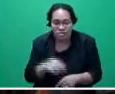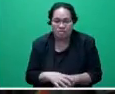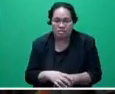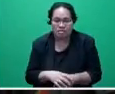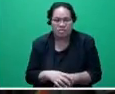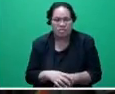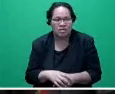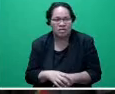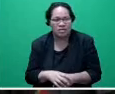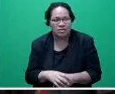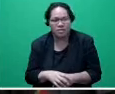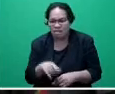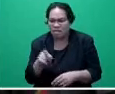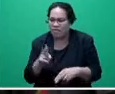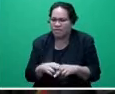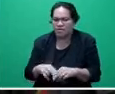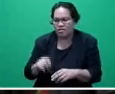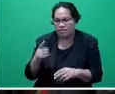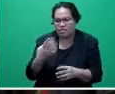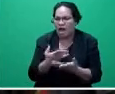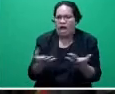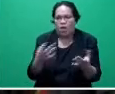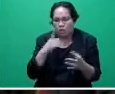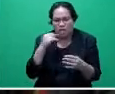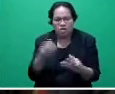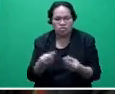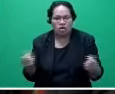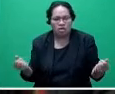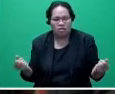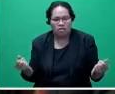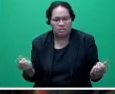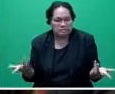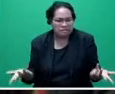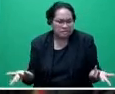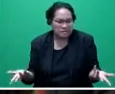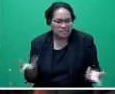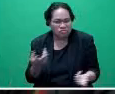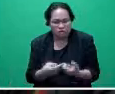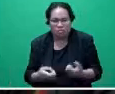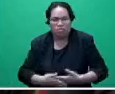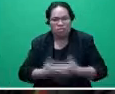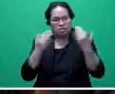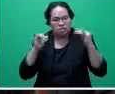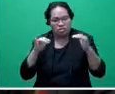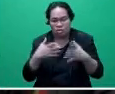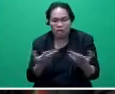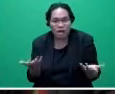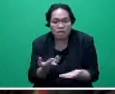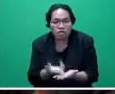targets? How Fiji first will get out of this doom's hole? There is no recovery